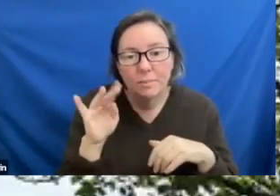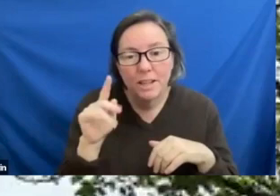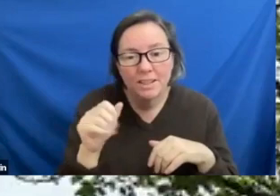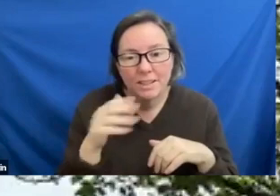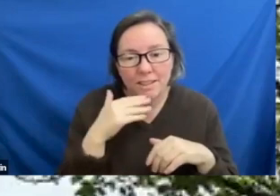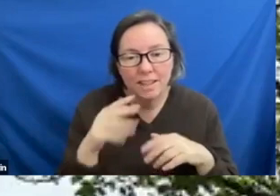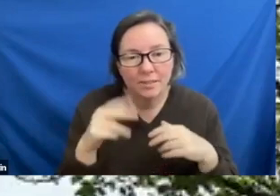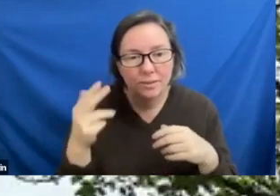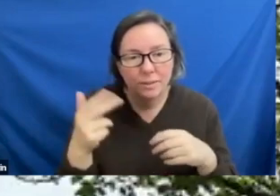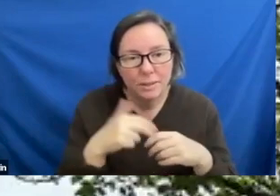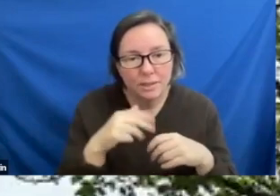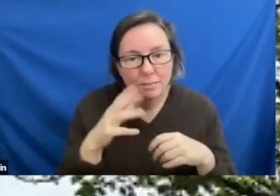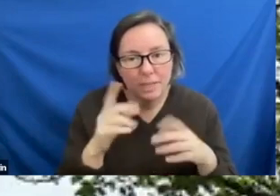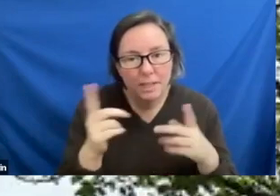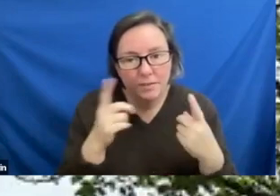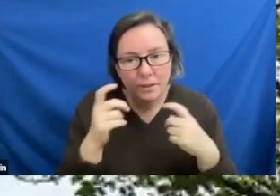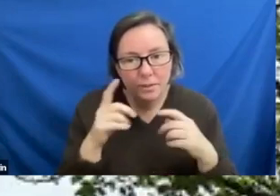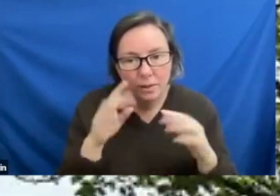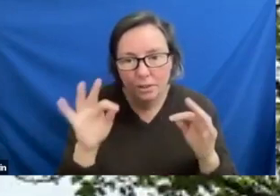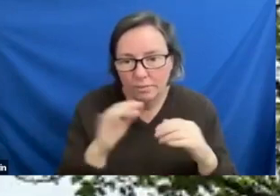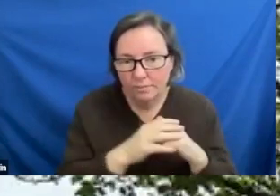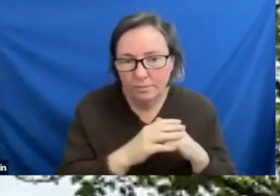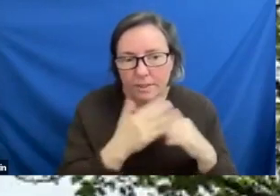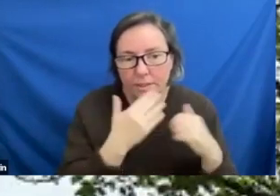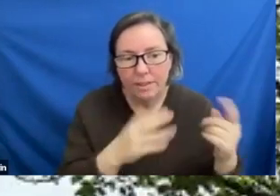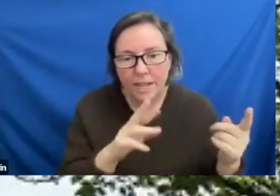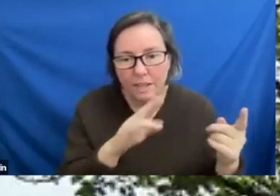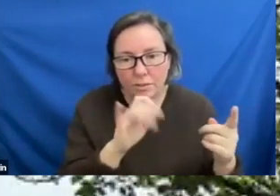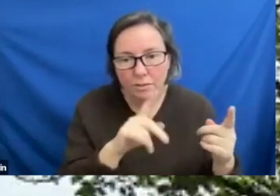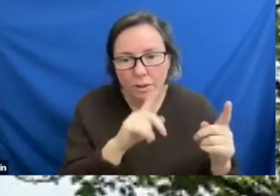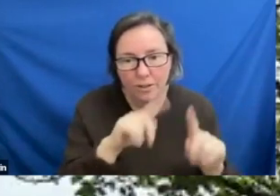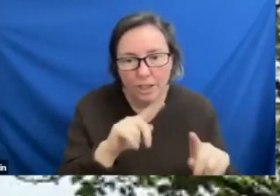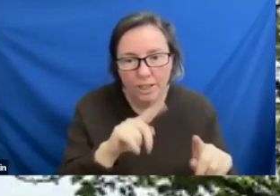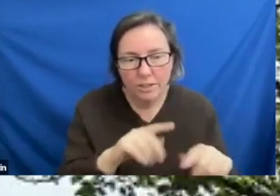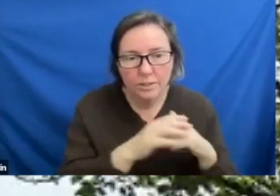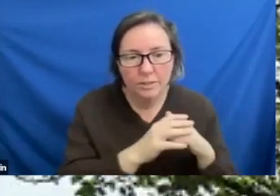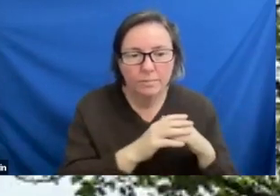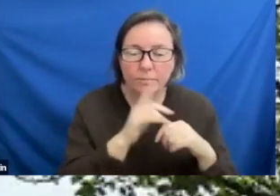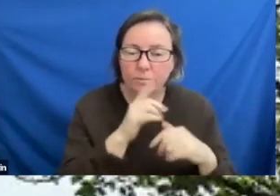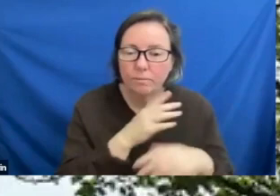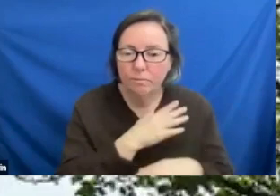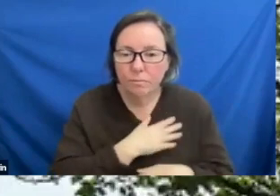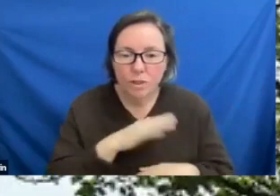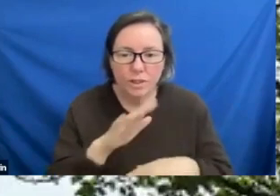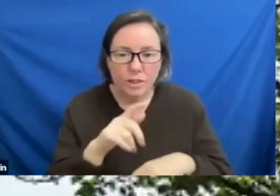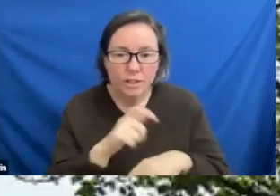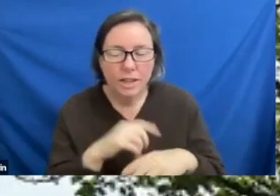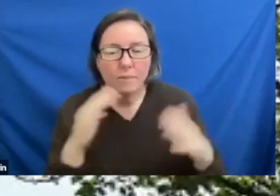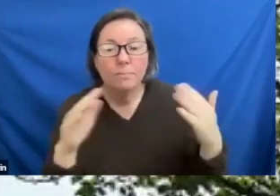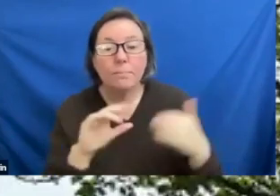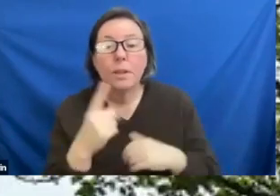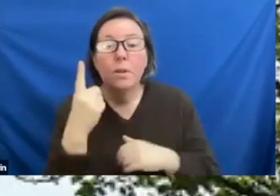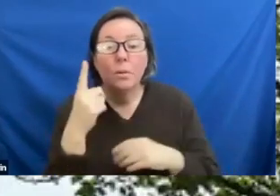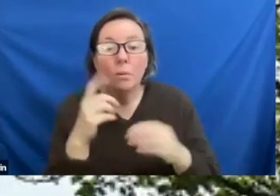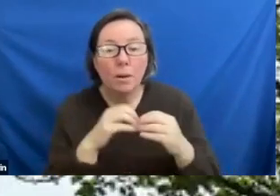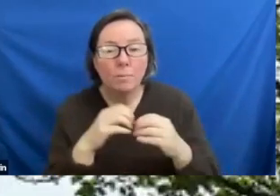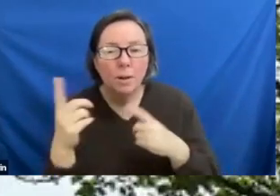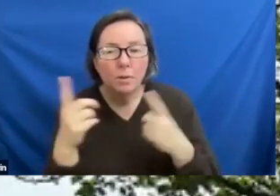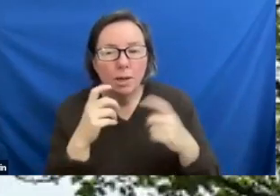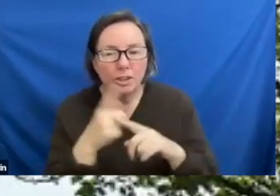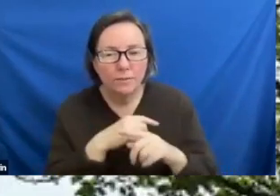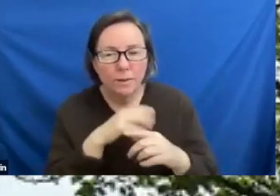participating, and thanks for the responses here all. And really appreciate the time. And I saw that one of the questions in the